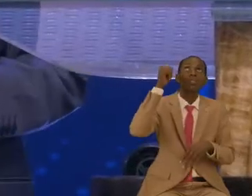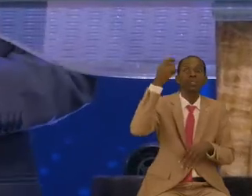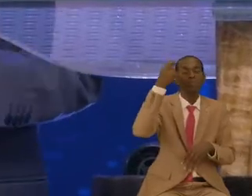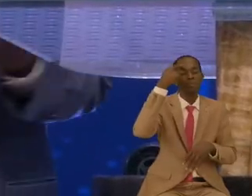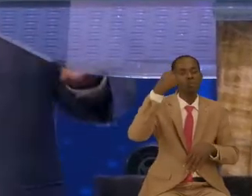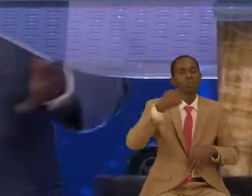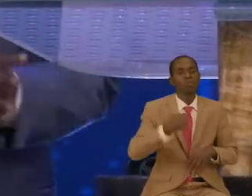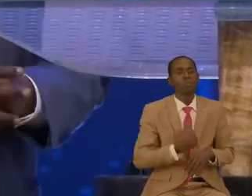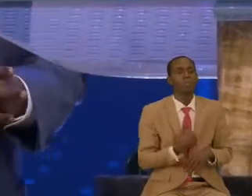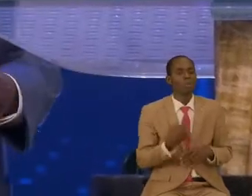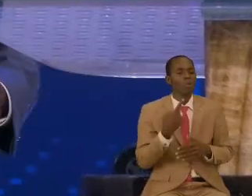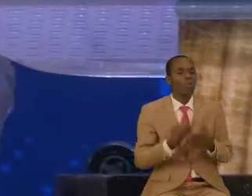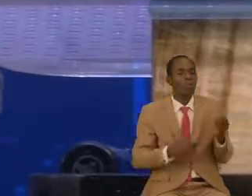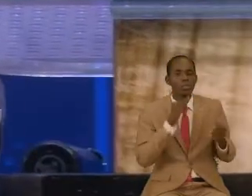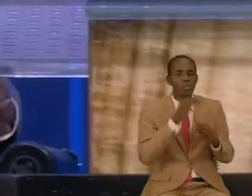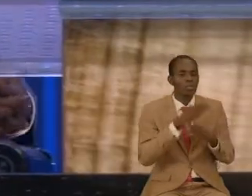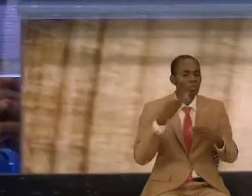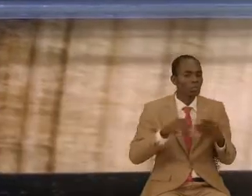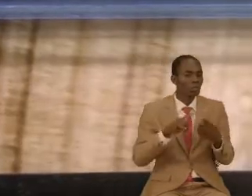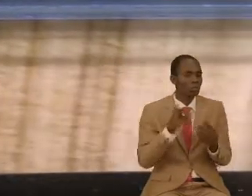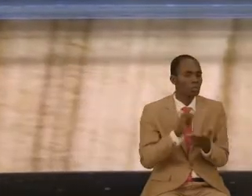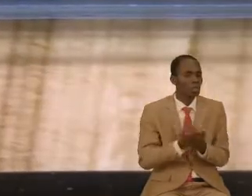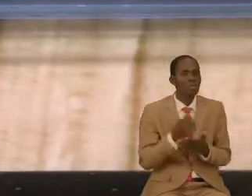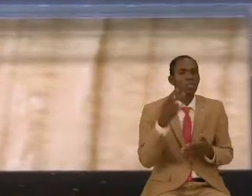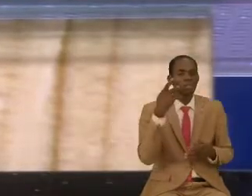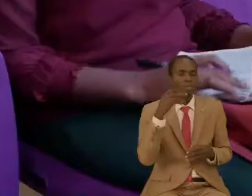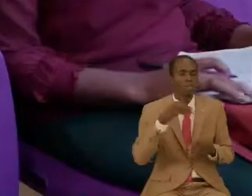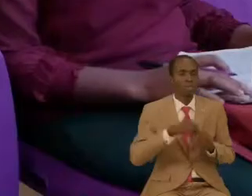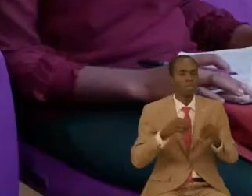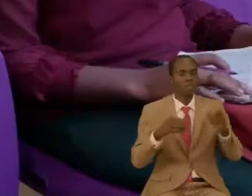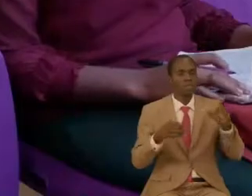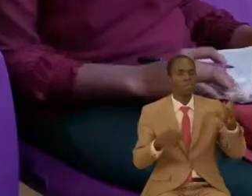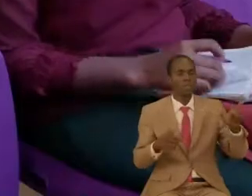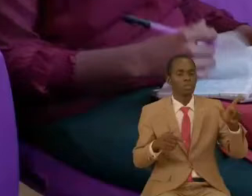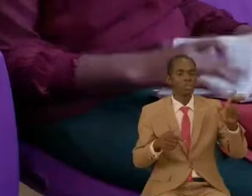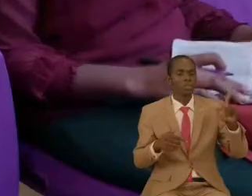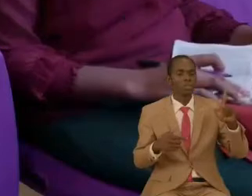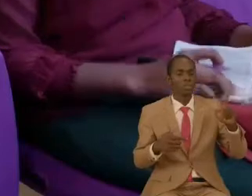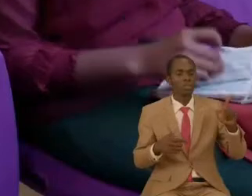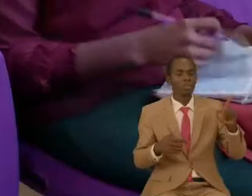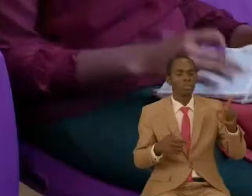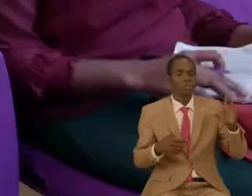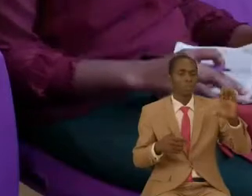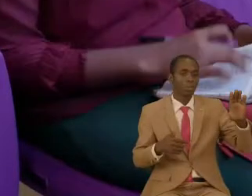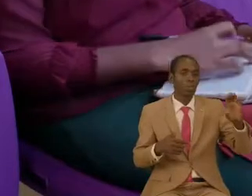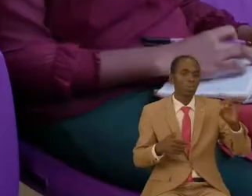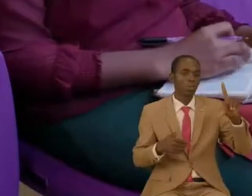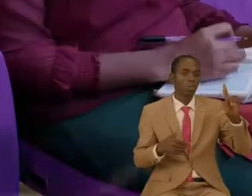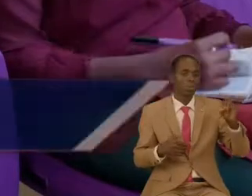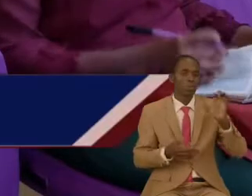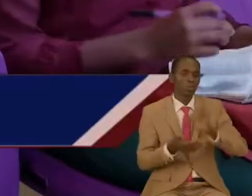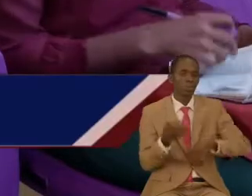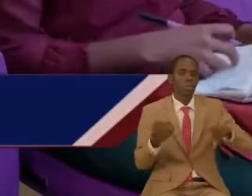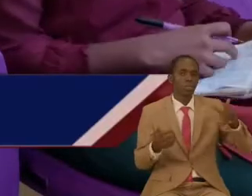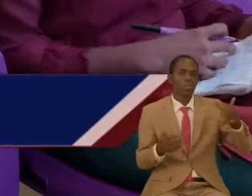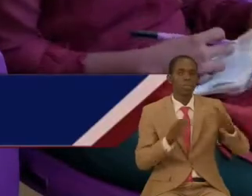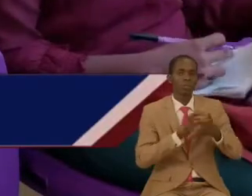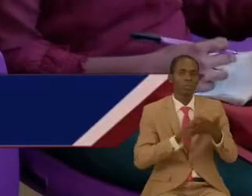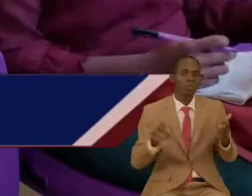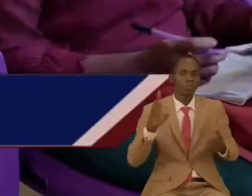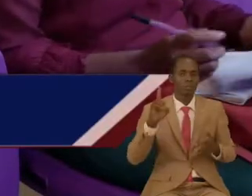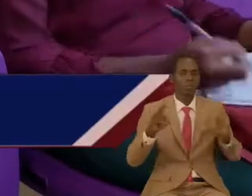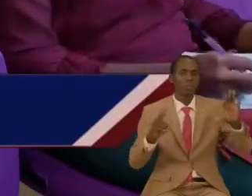me. What's the conclusion to that? Colossians chapter 3, reading from verse 1. In Colossians chapter 3, verse